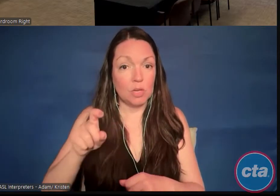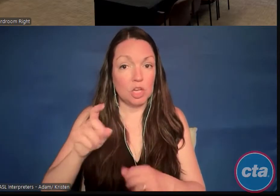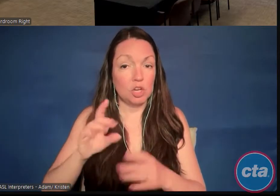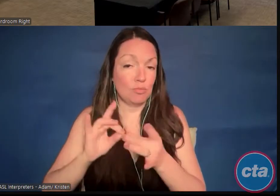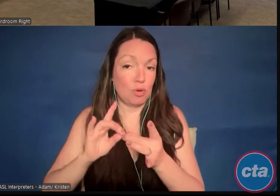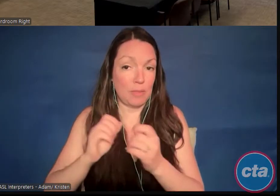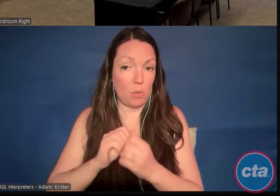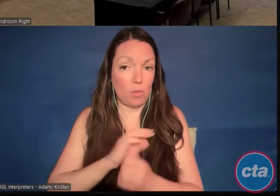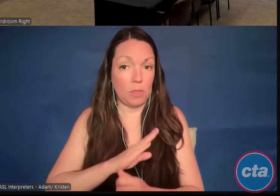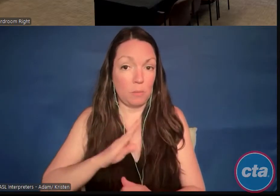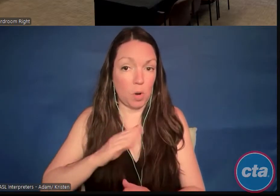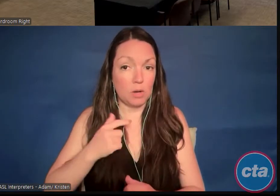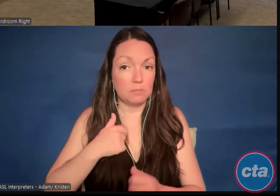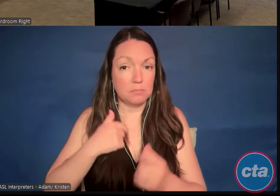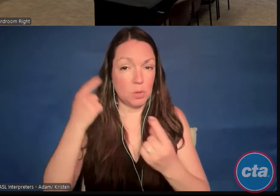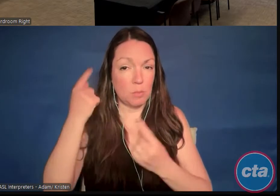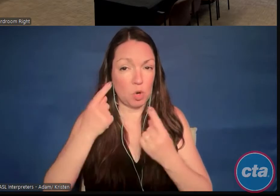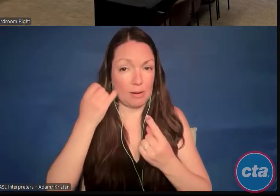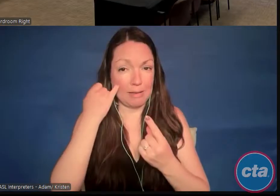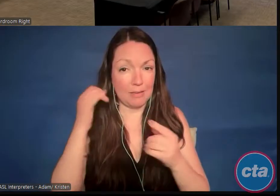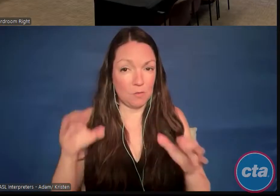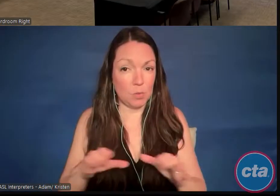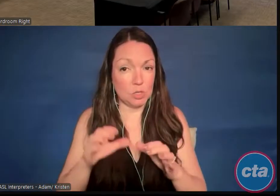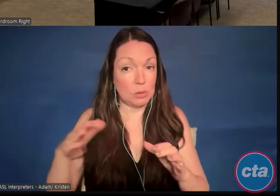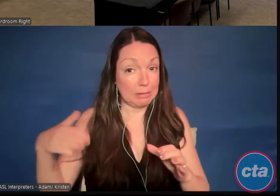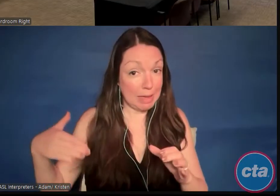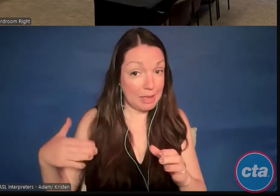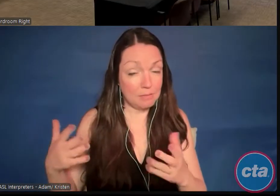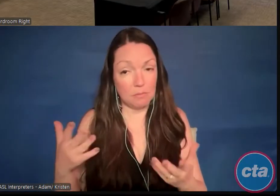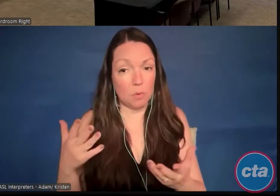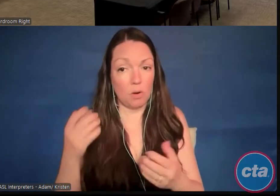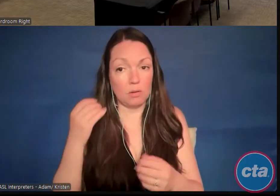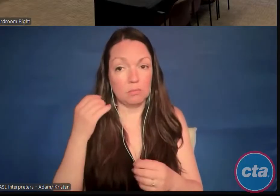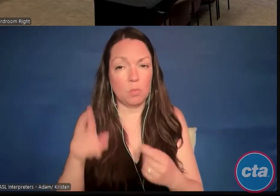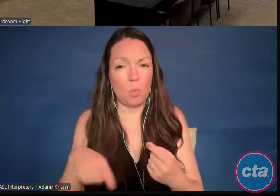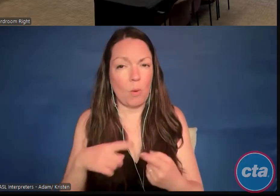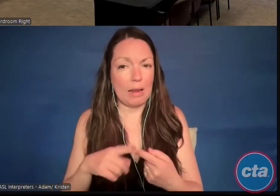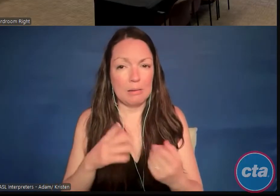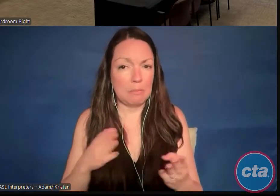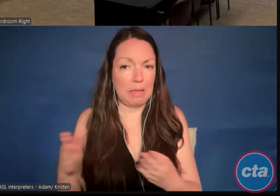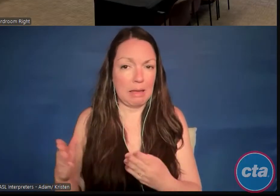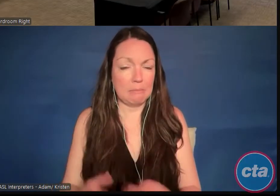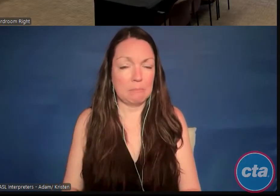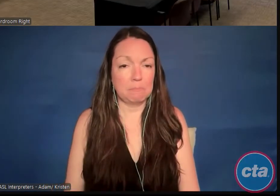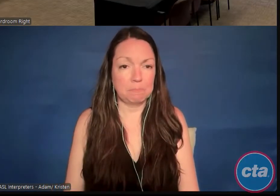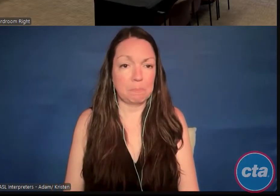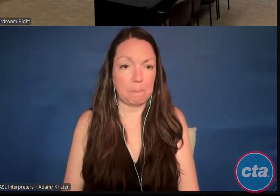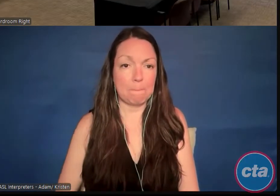board. So I'm wondering, have we done that yet? And if not, when do we plan to?